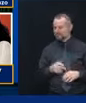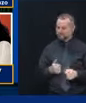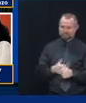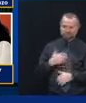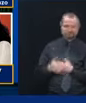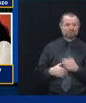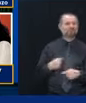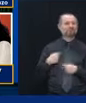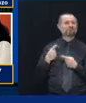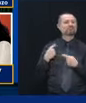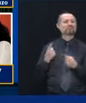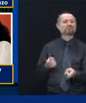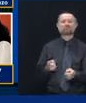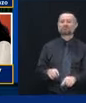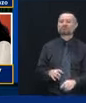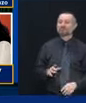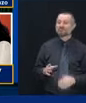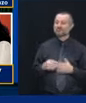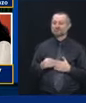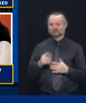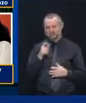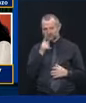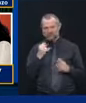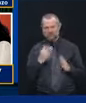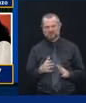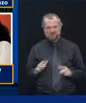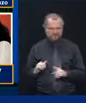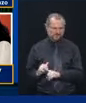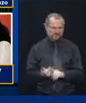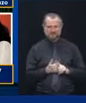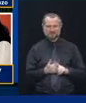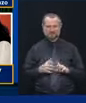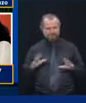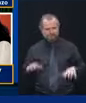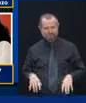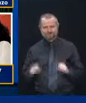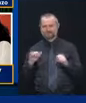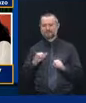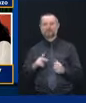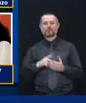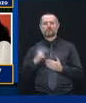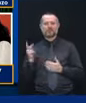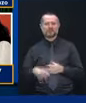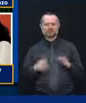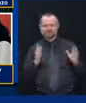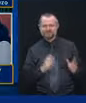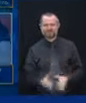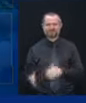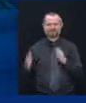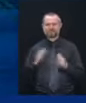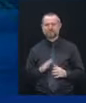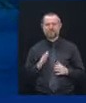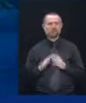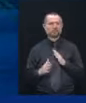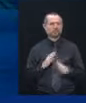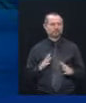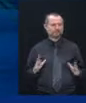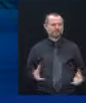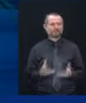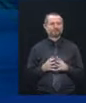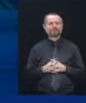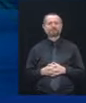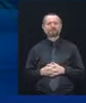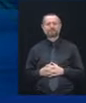driven by artists themselves who are organizing the community and organizing the